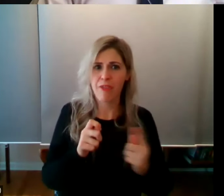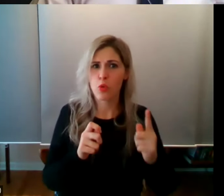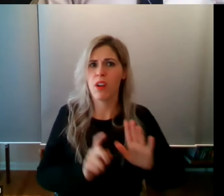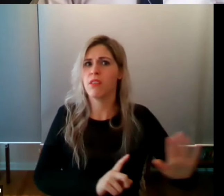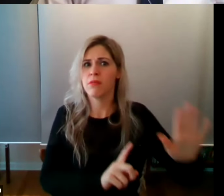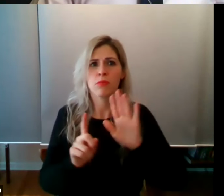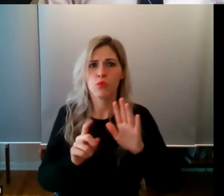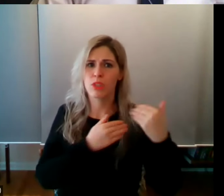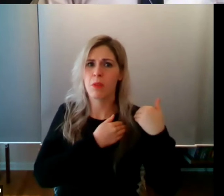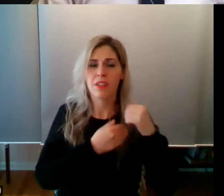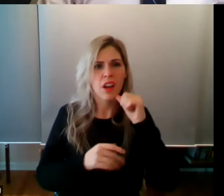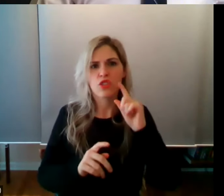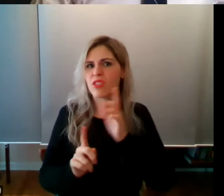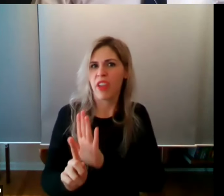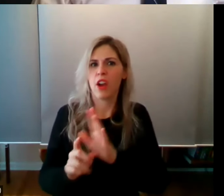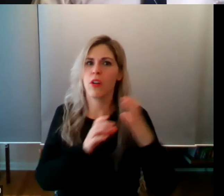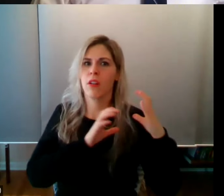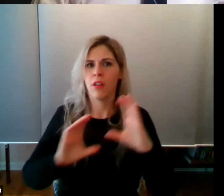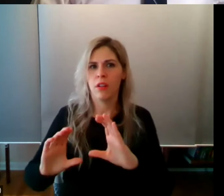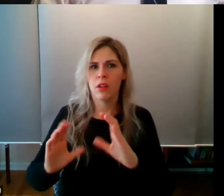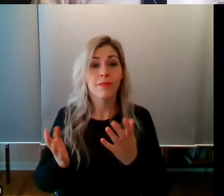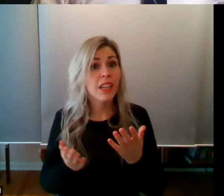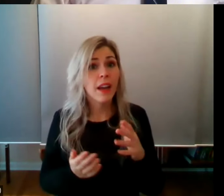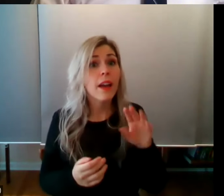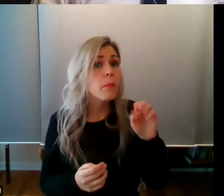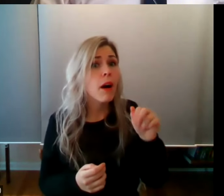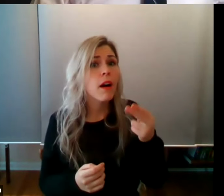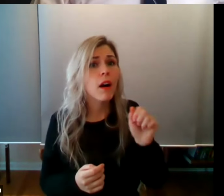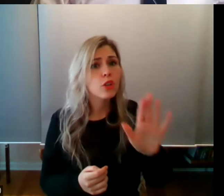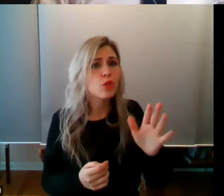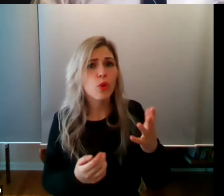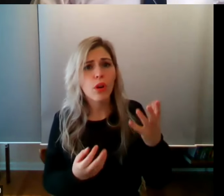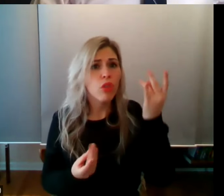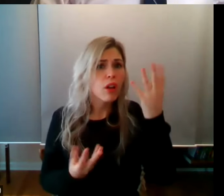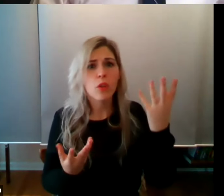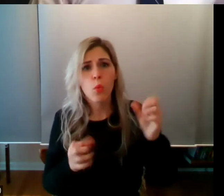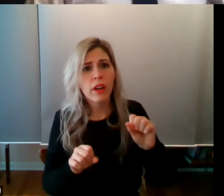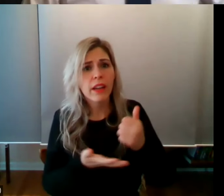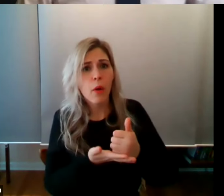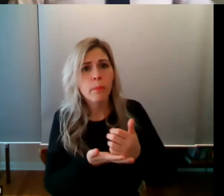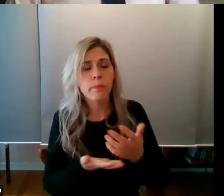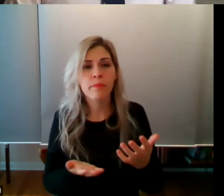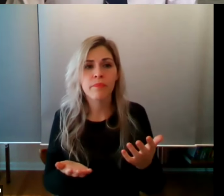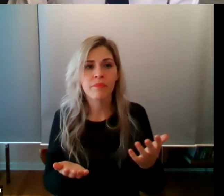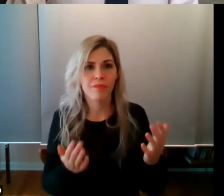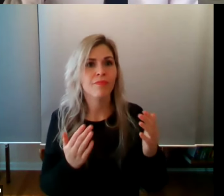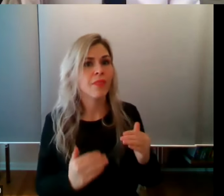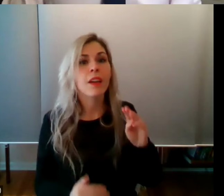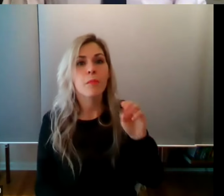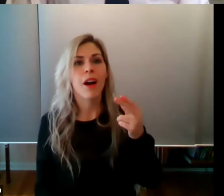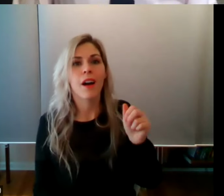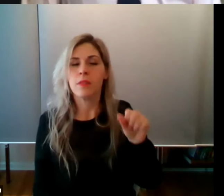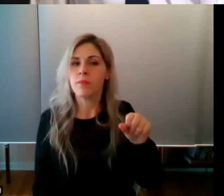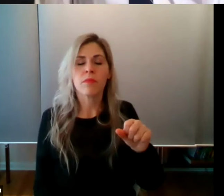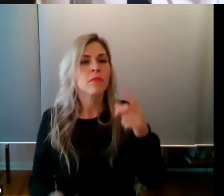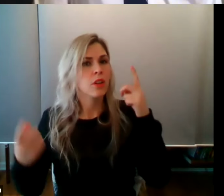their responsibility. Yeah, and Maha, what do you think can be done on campus? So I definitely fully agree